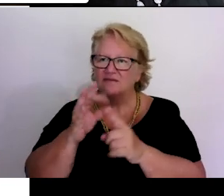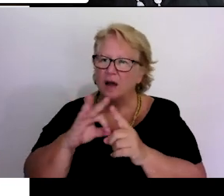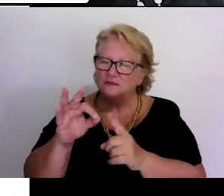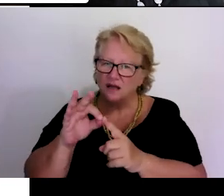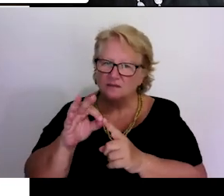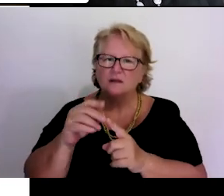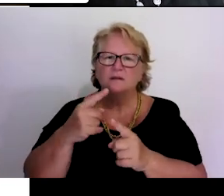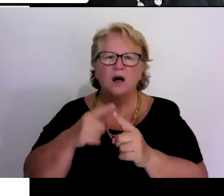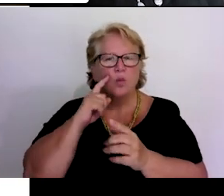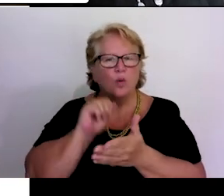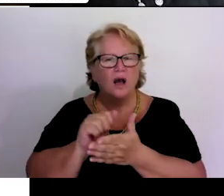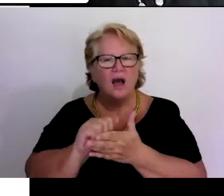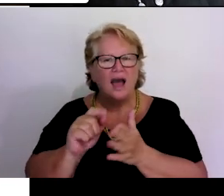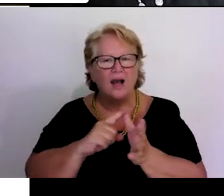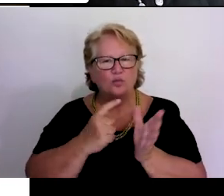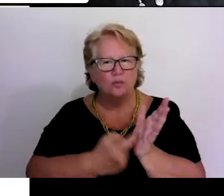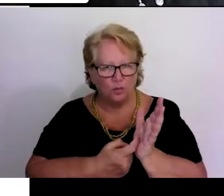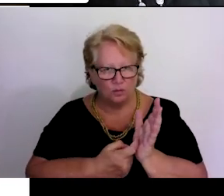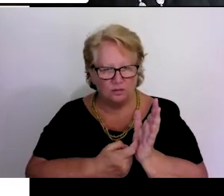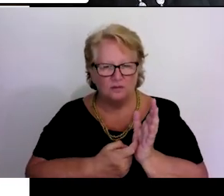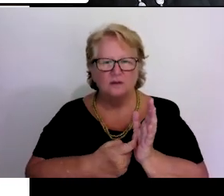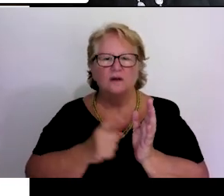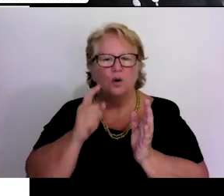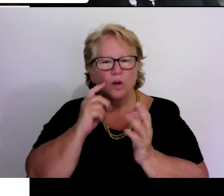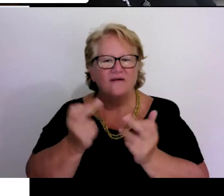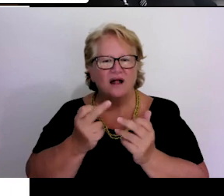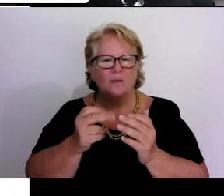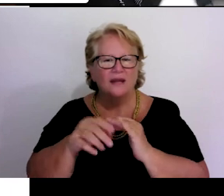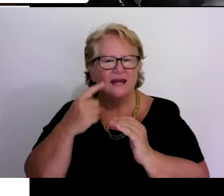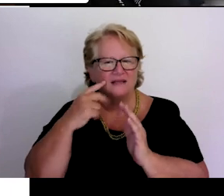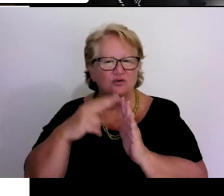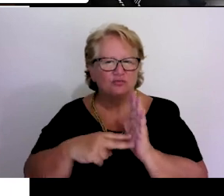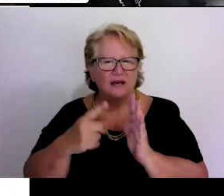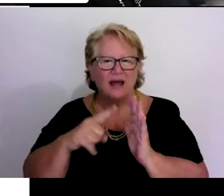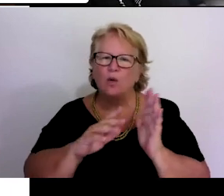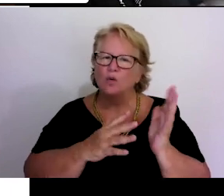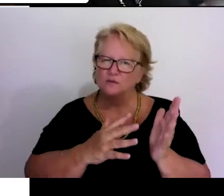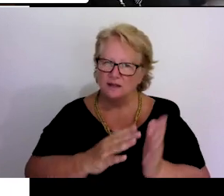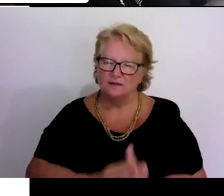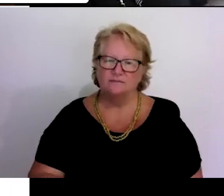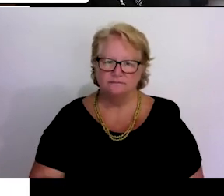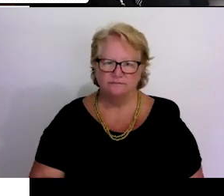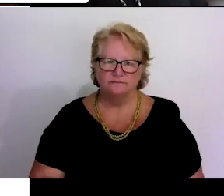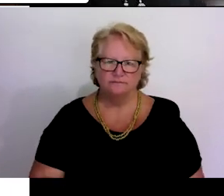publish an annual report, and a summary of that report will also be available in Easy Read and Auslan.